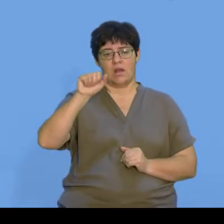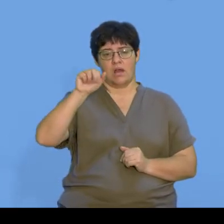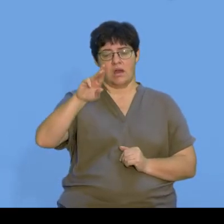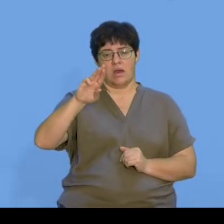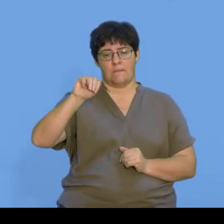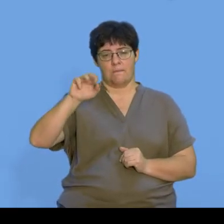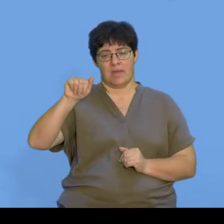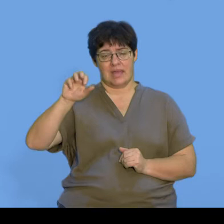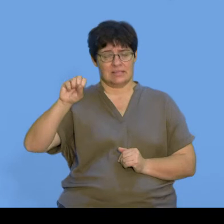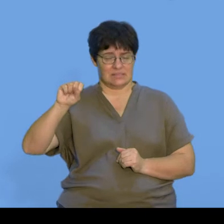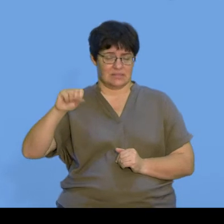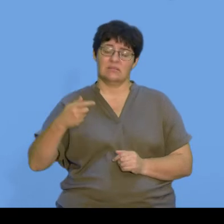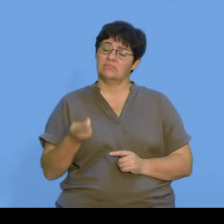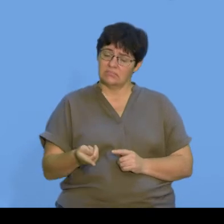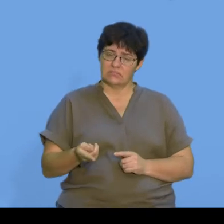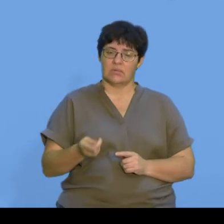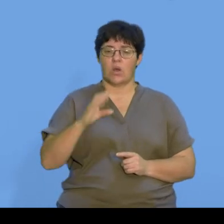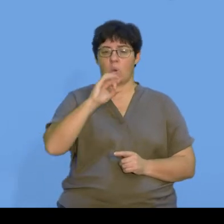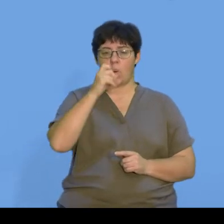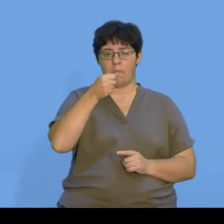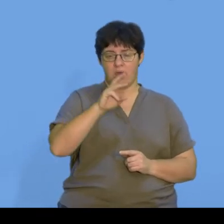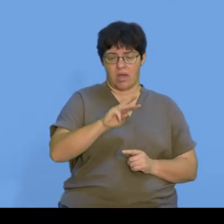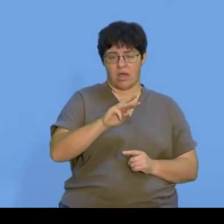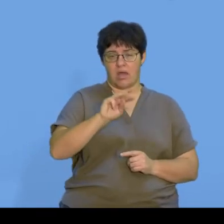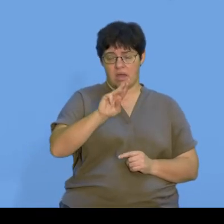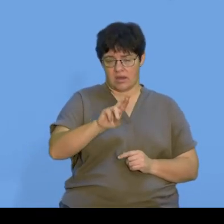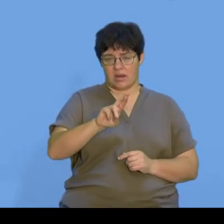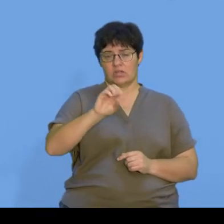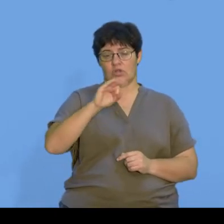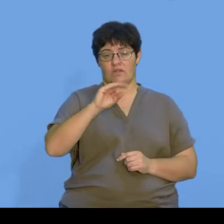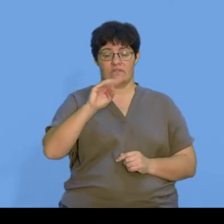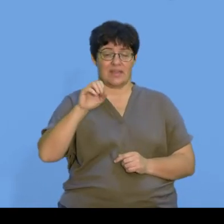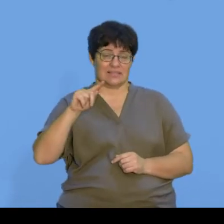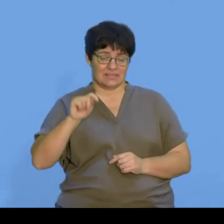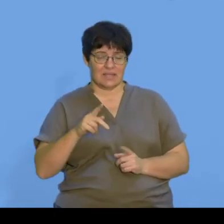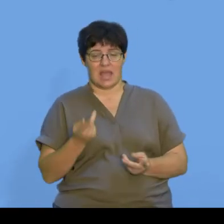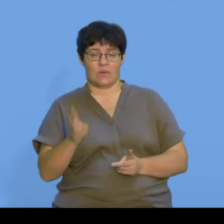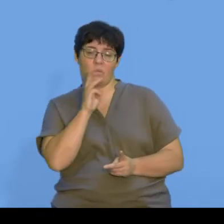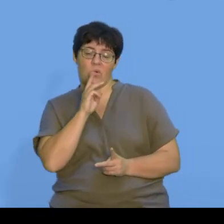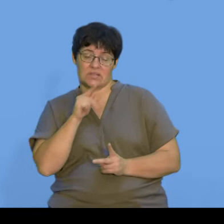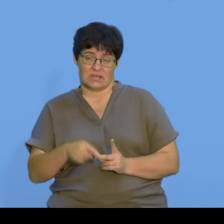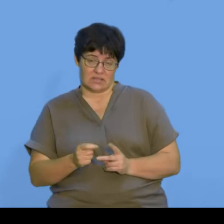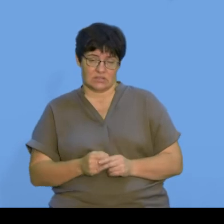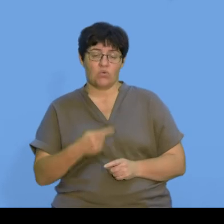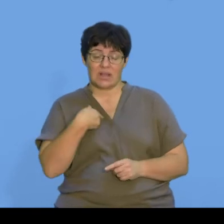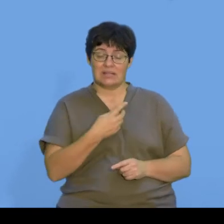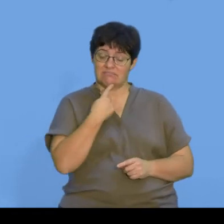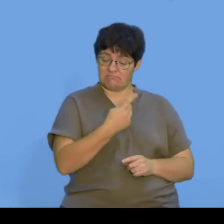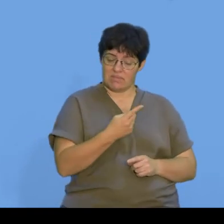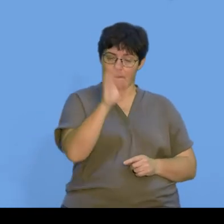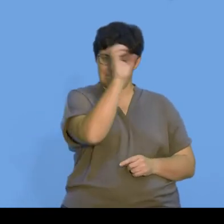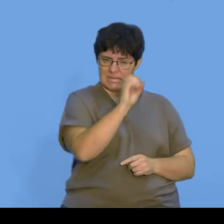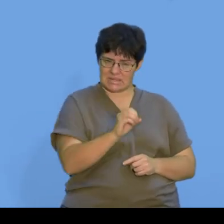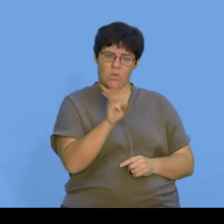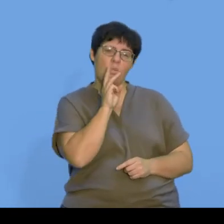of copper sulfate, including the water. And then after that, we are able to determine, to say what percentage of that